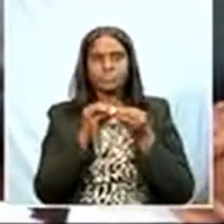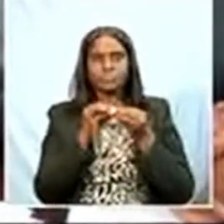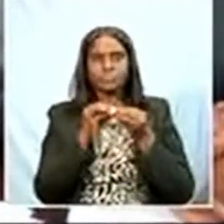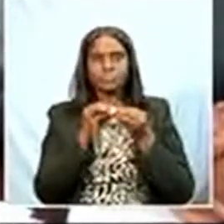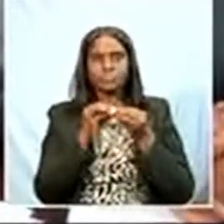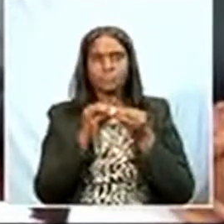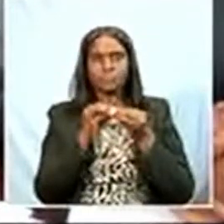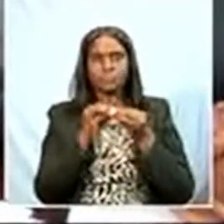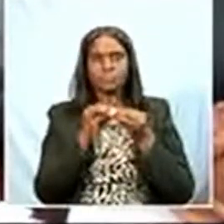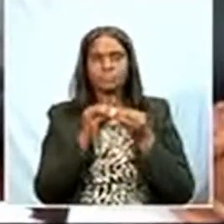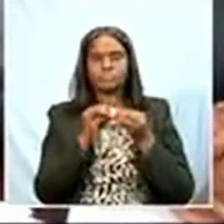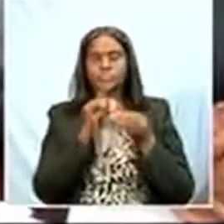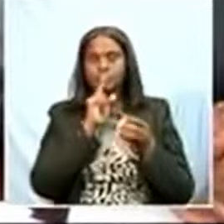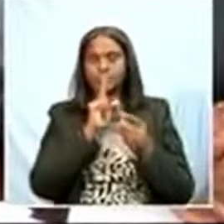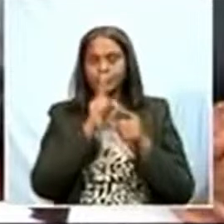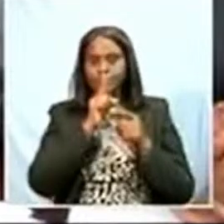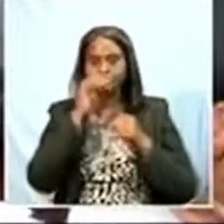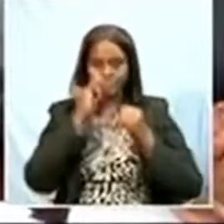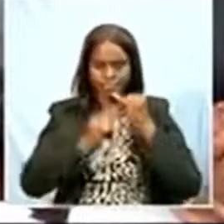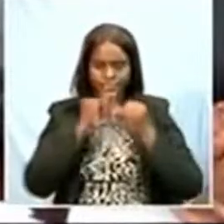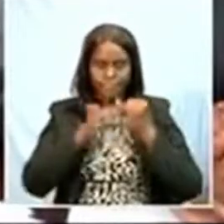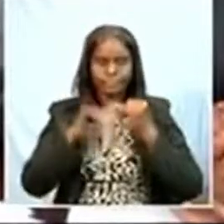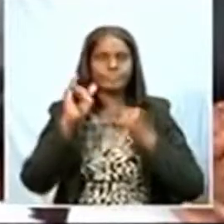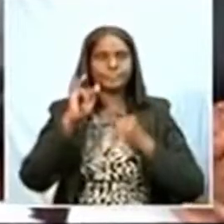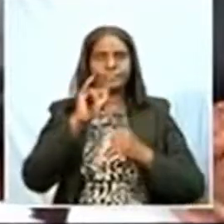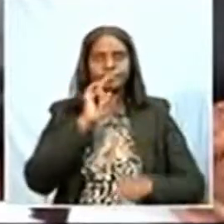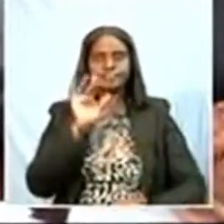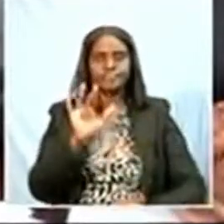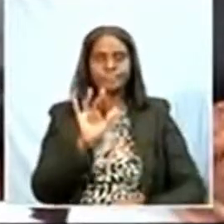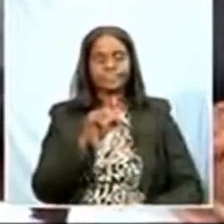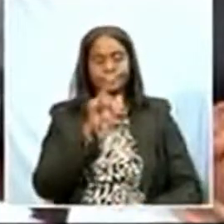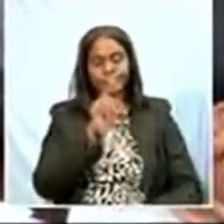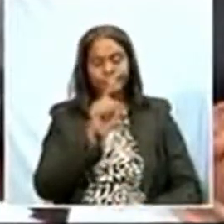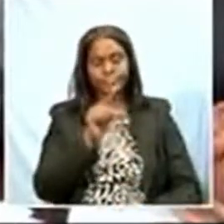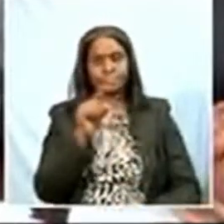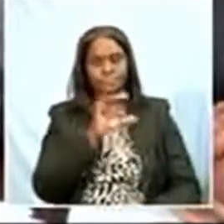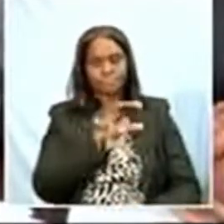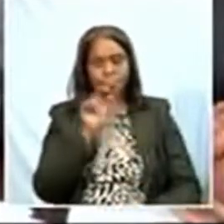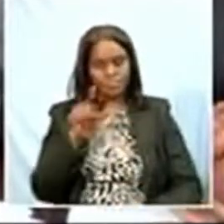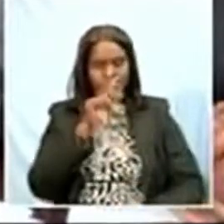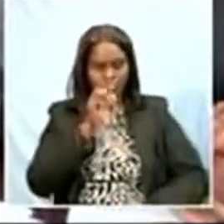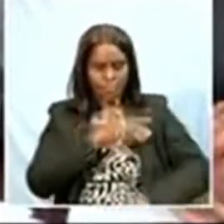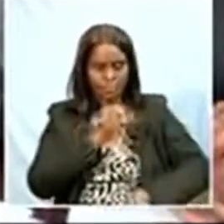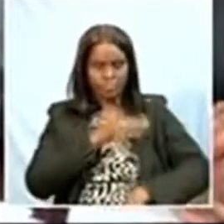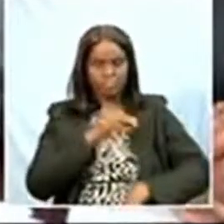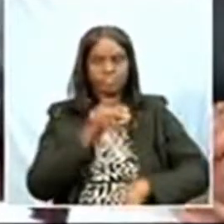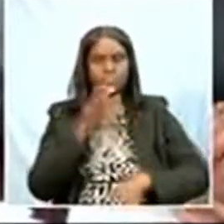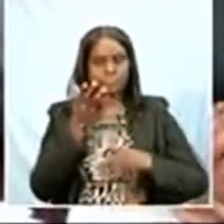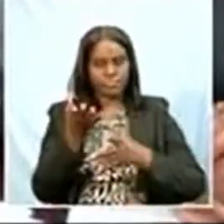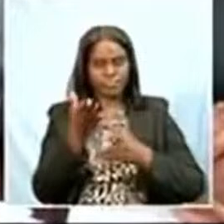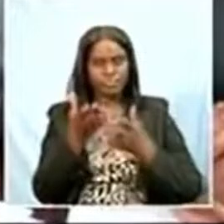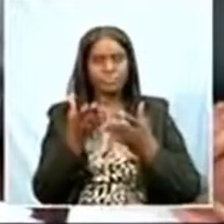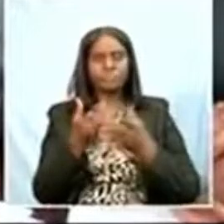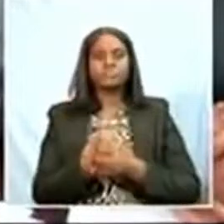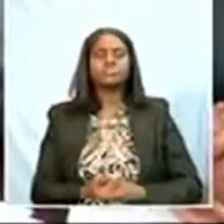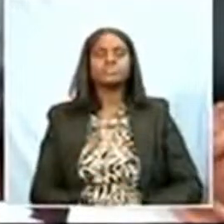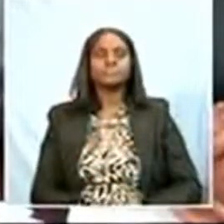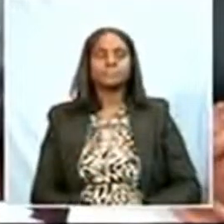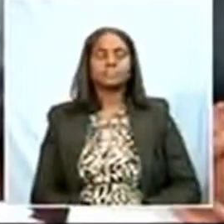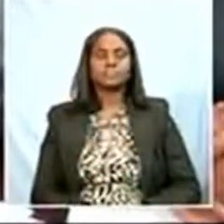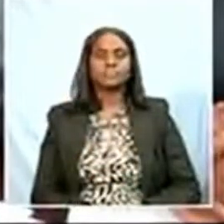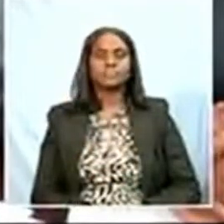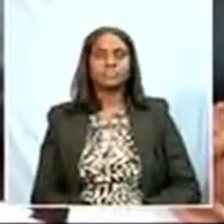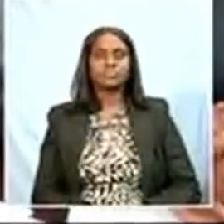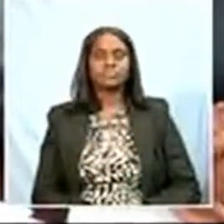when we reach a logical conclusion that yes, this company, this investment deserves to